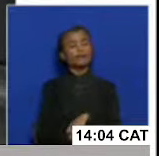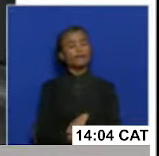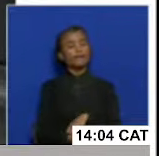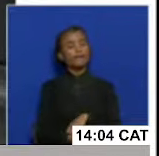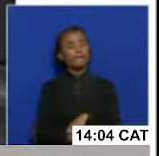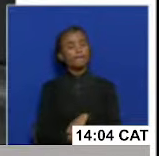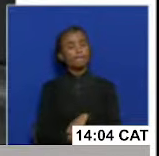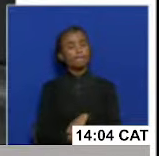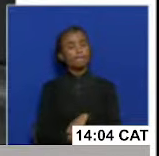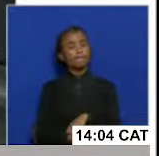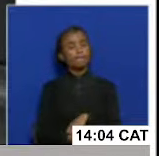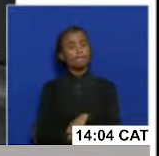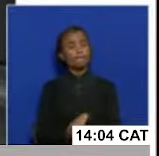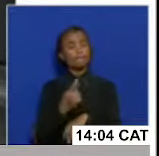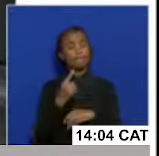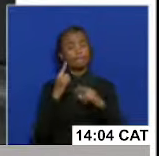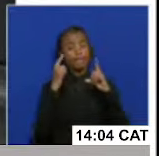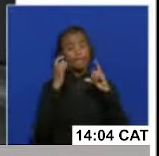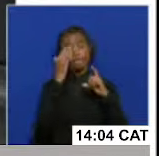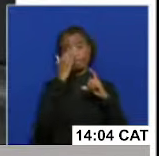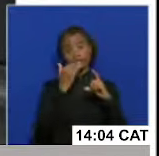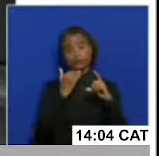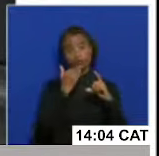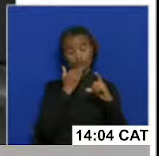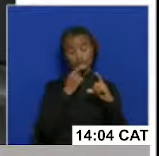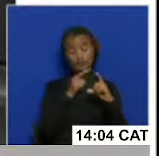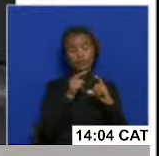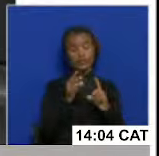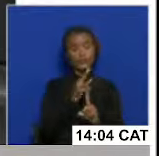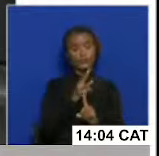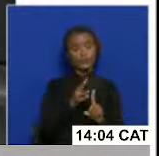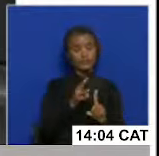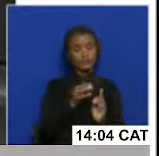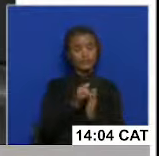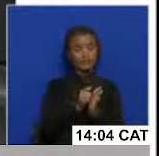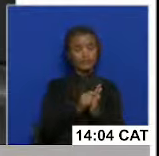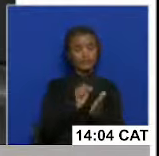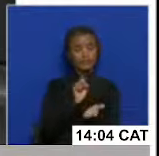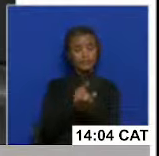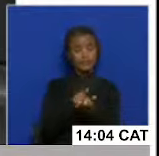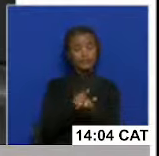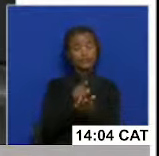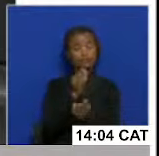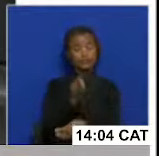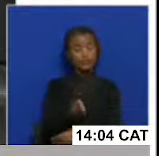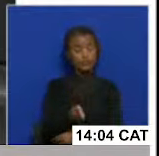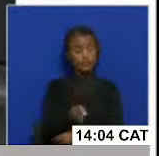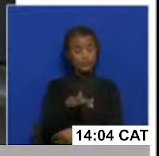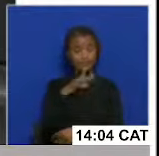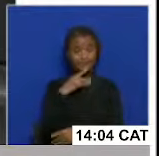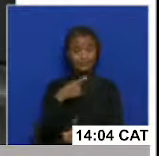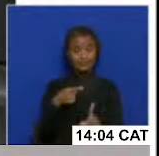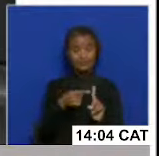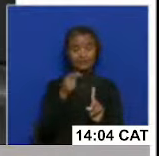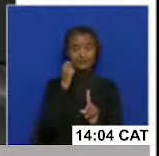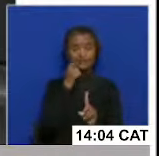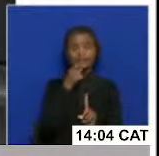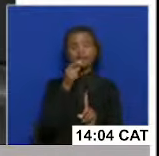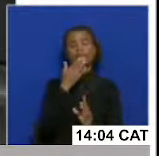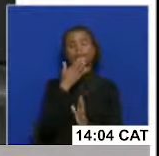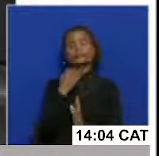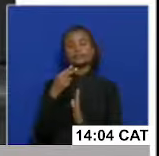images of the warning statement to you, Officer Stolz is saying to you, "Please read through and let me know what changes you want me to